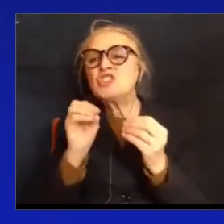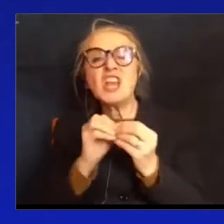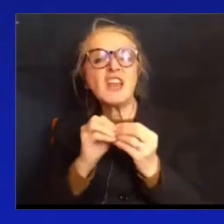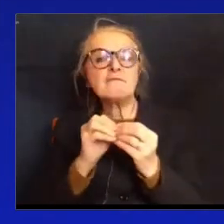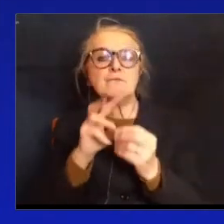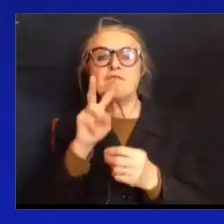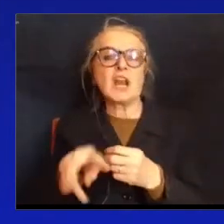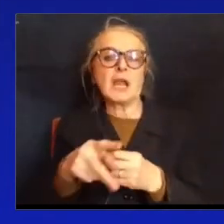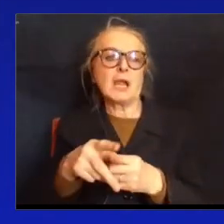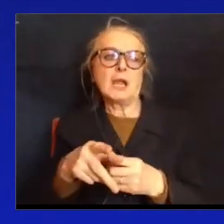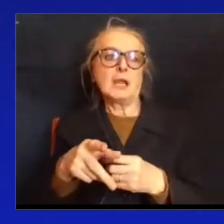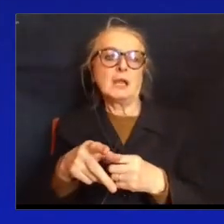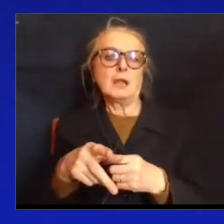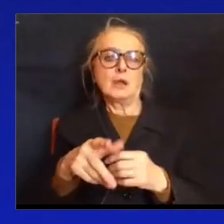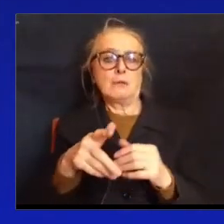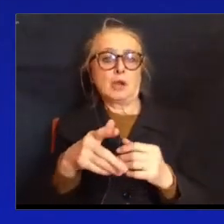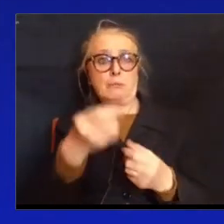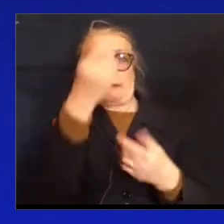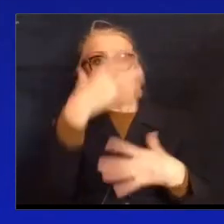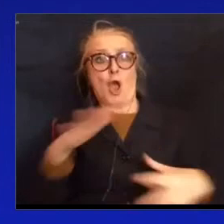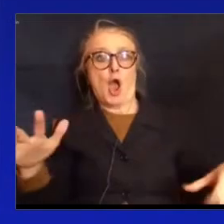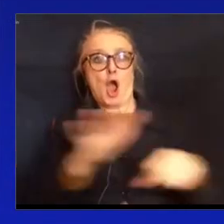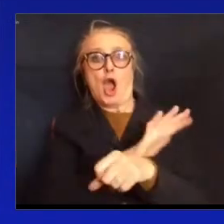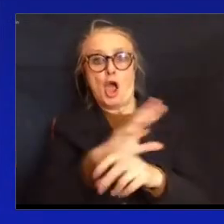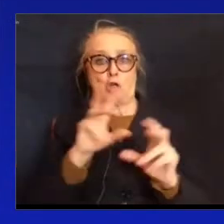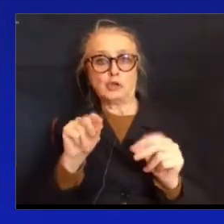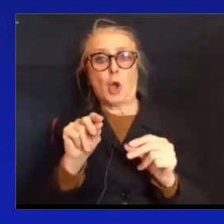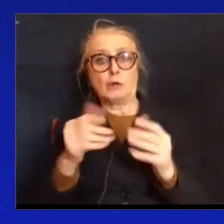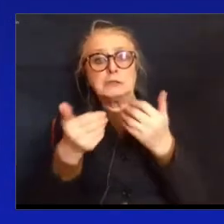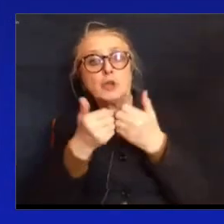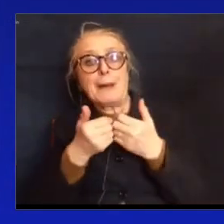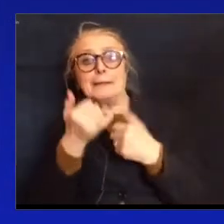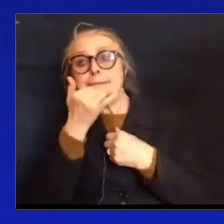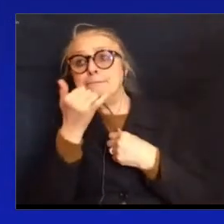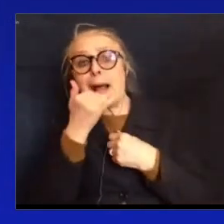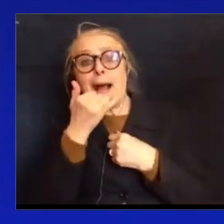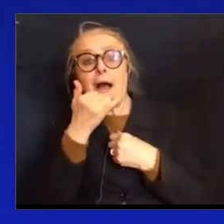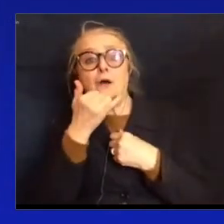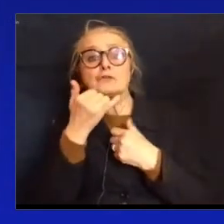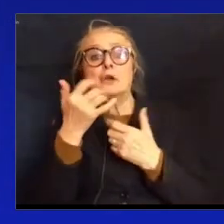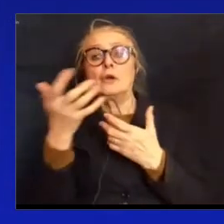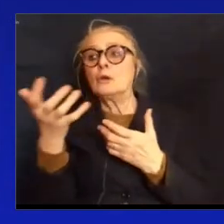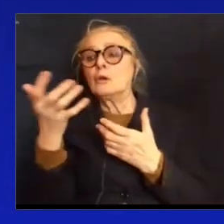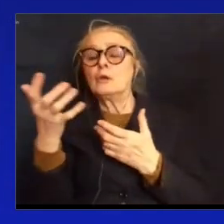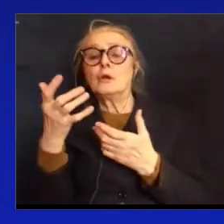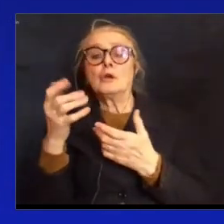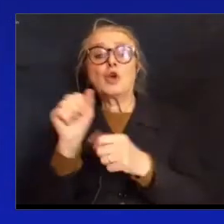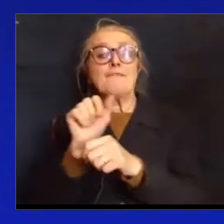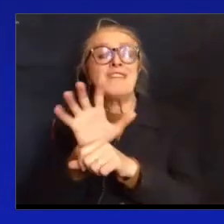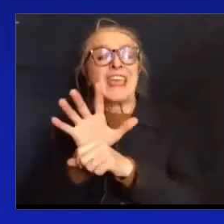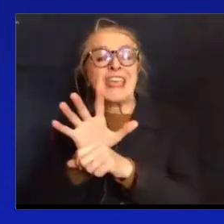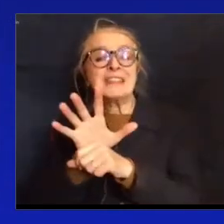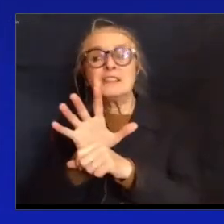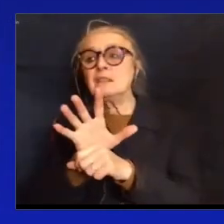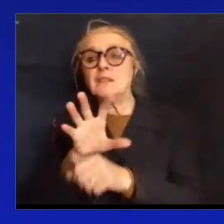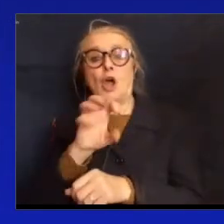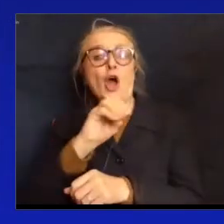ask me what's happening with COVID in Ottawa, I tend to point to many different data sources. So there's not